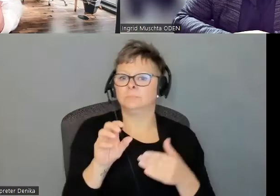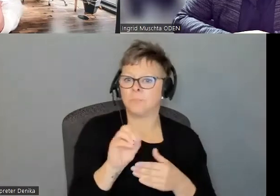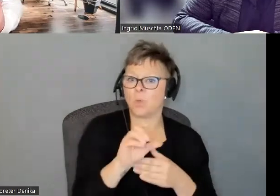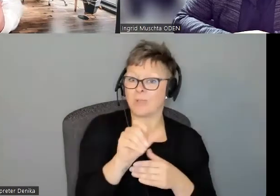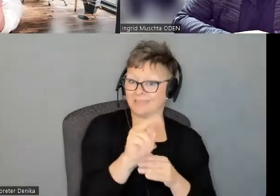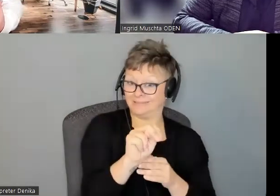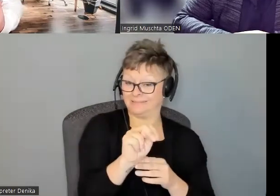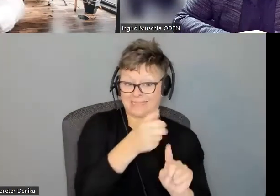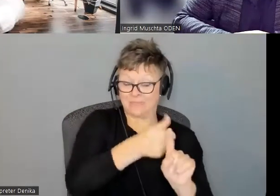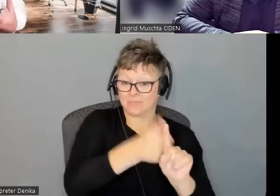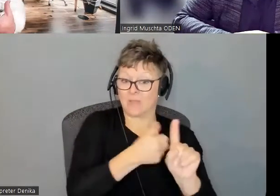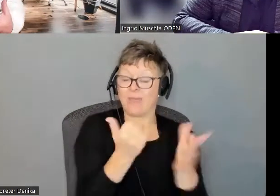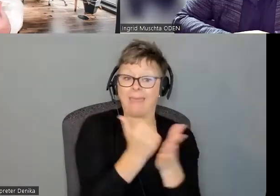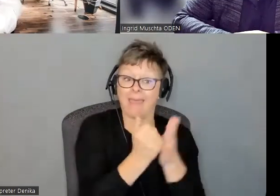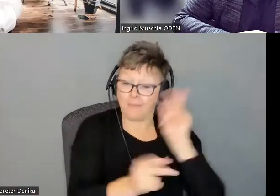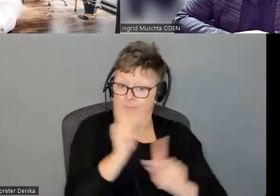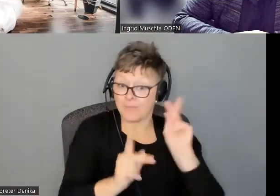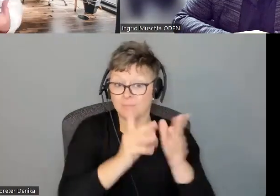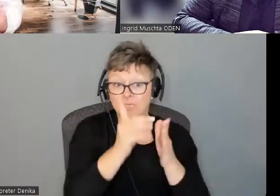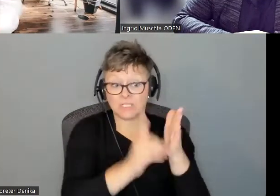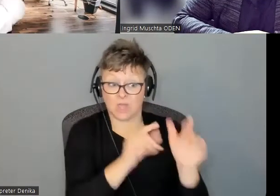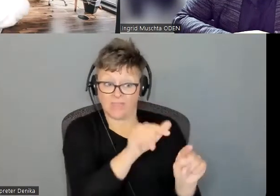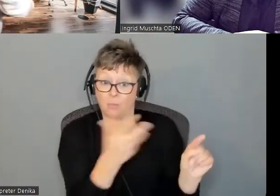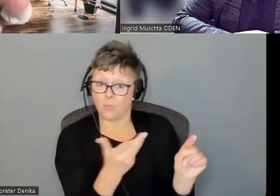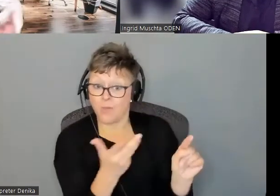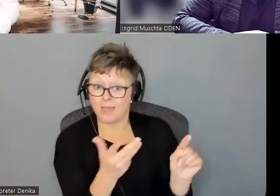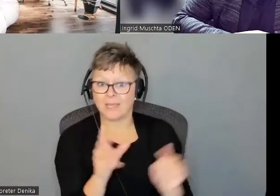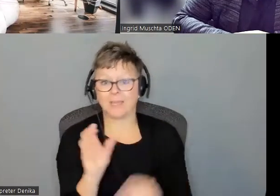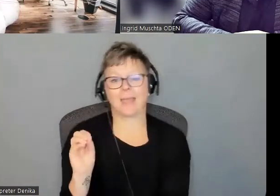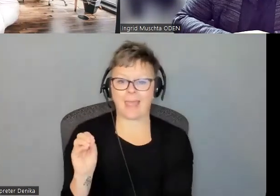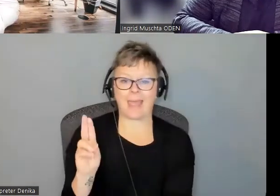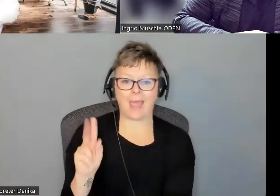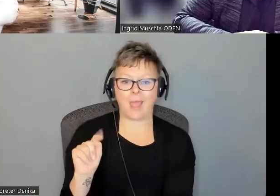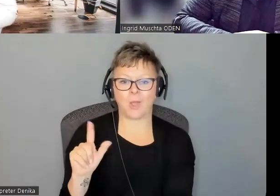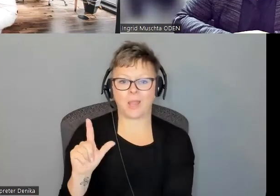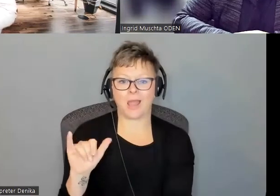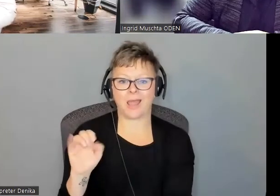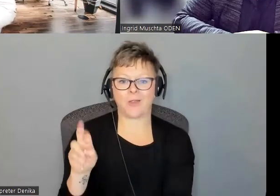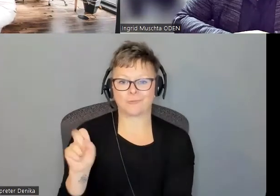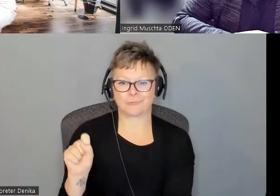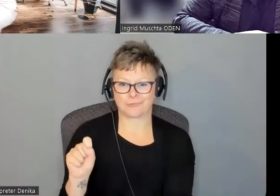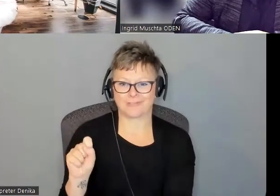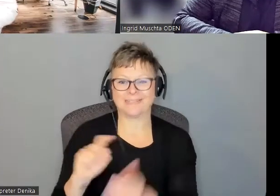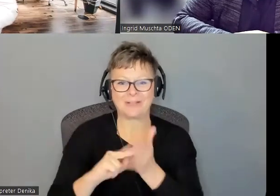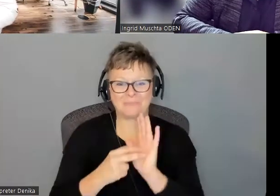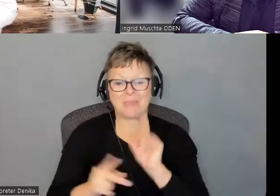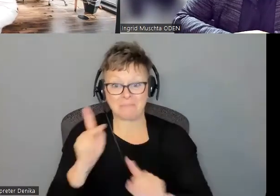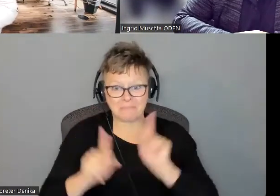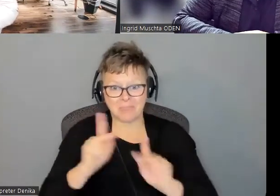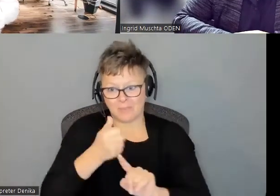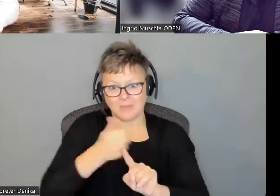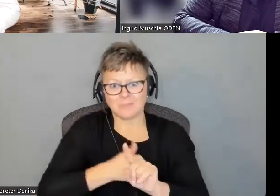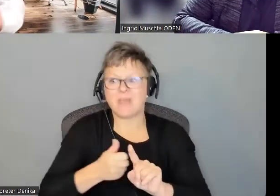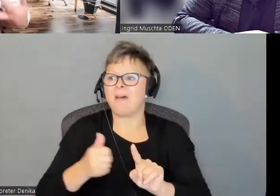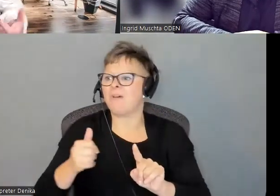people design what she refers to as the outliers, the people who are outside the main body of recruitment,